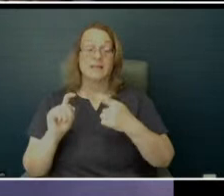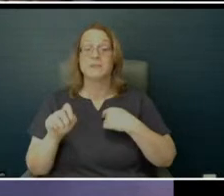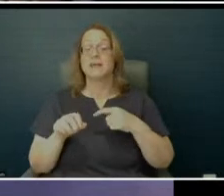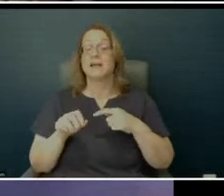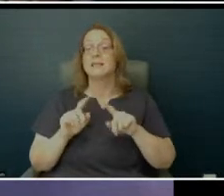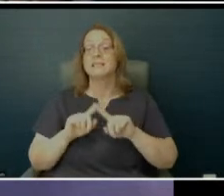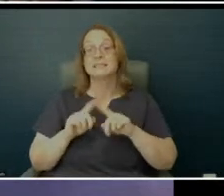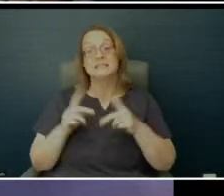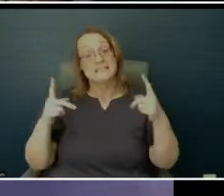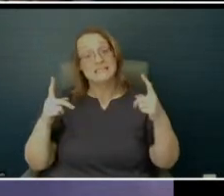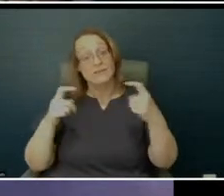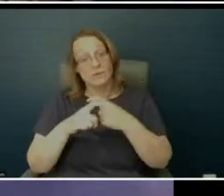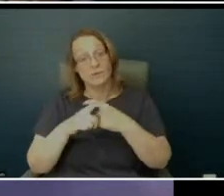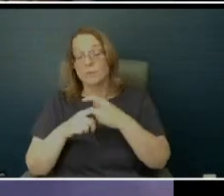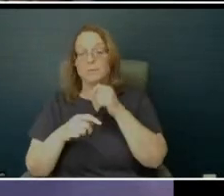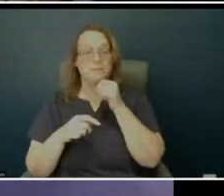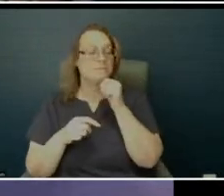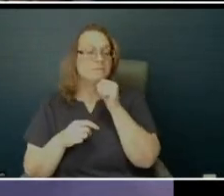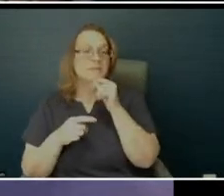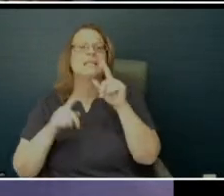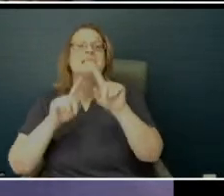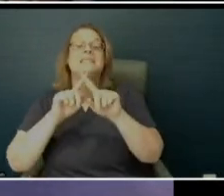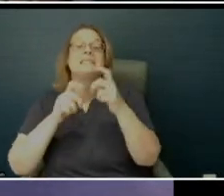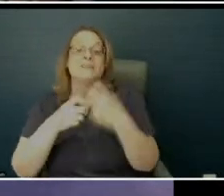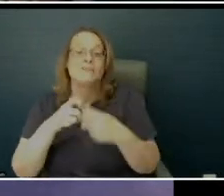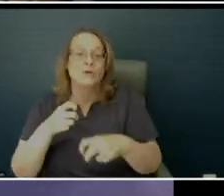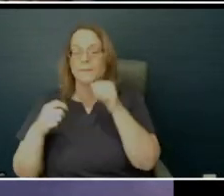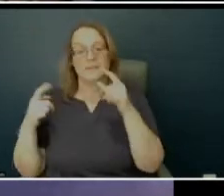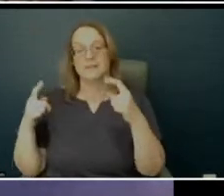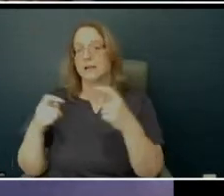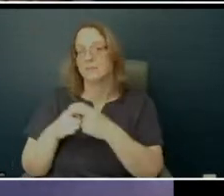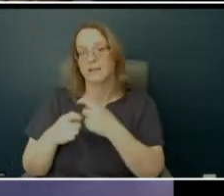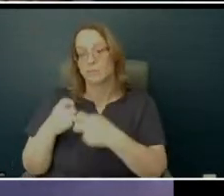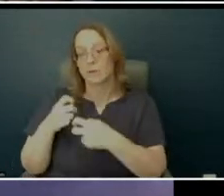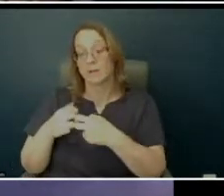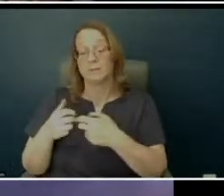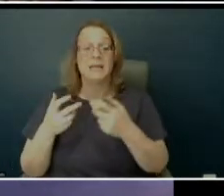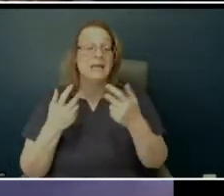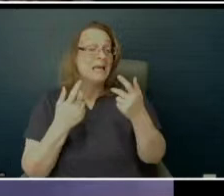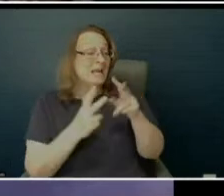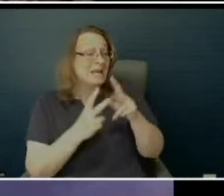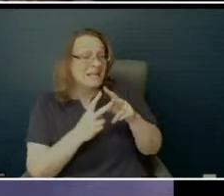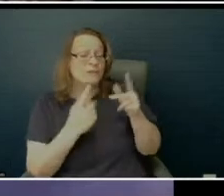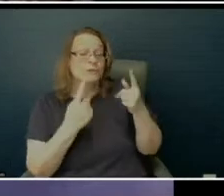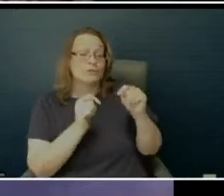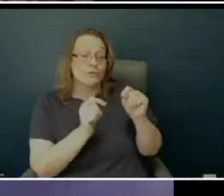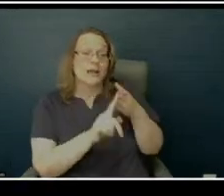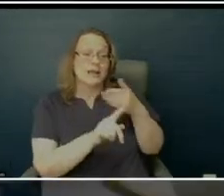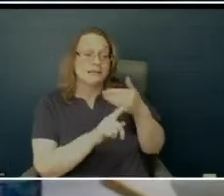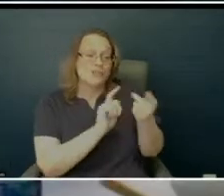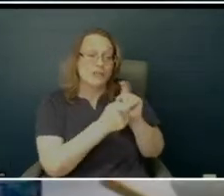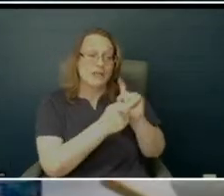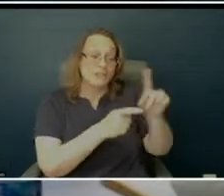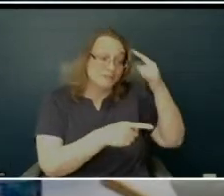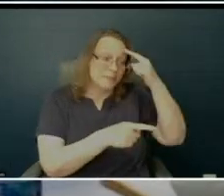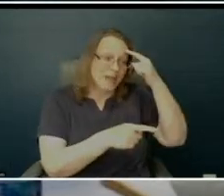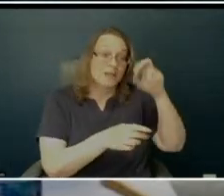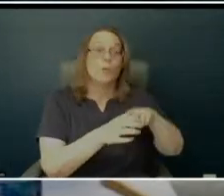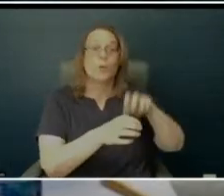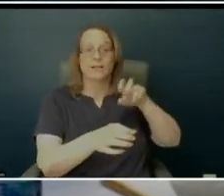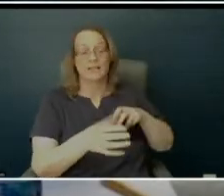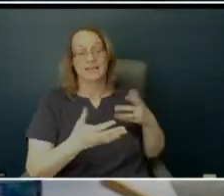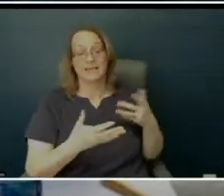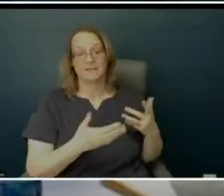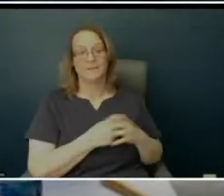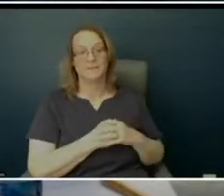problem. I would have two choices. I could either try to talk him out of it or leave. Those are the choices. The Attorney General's